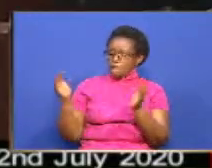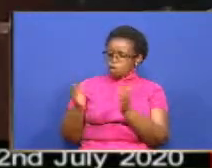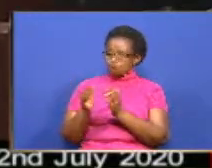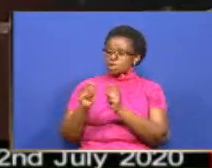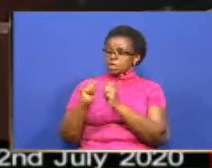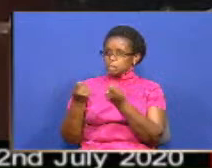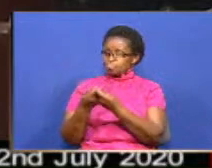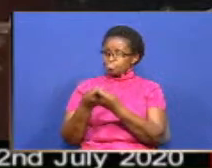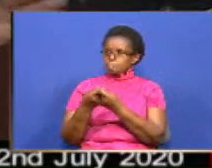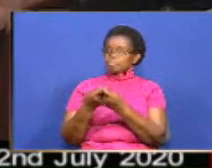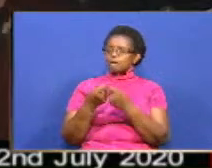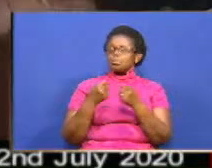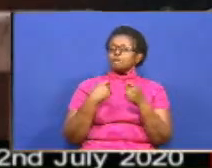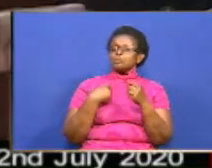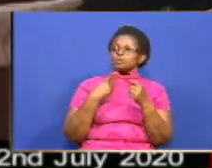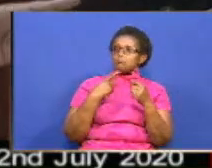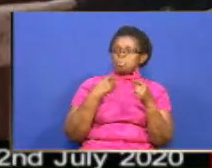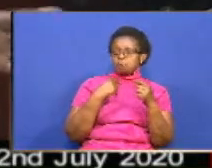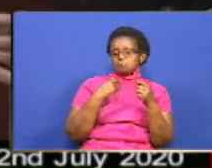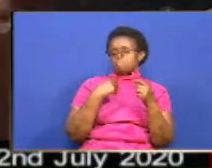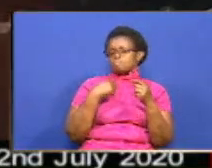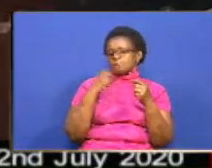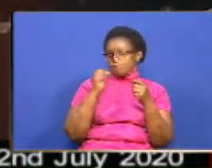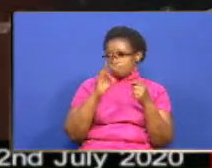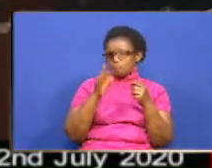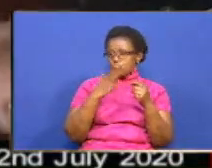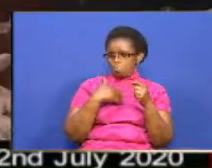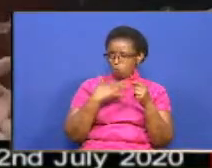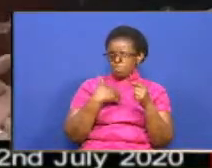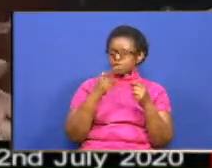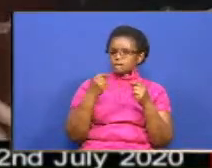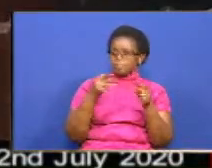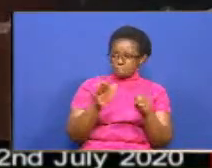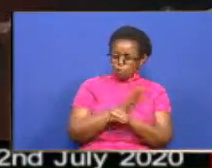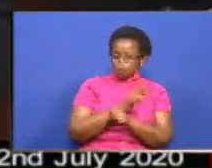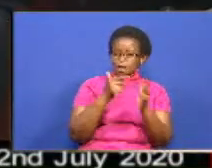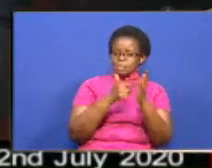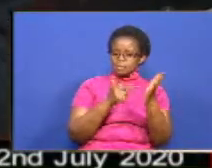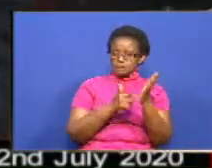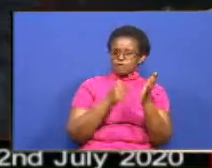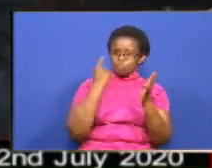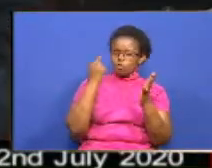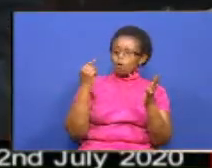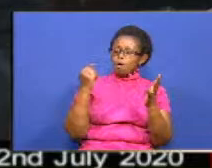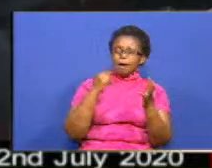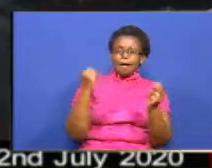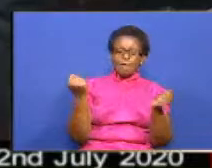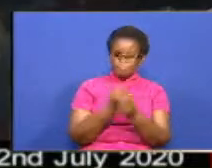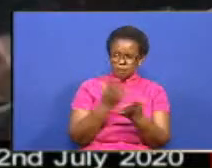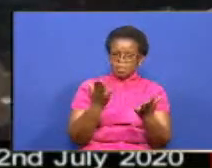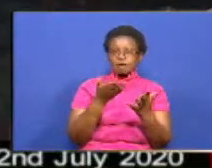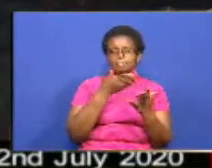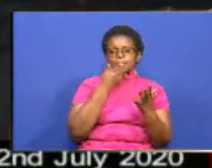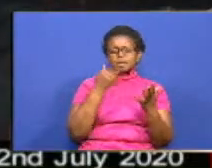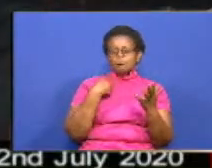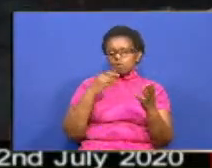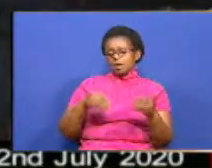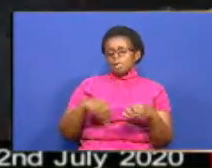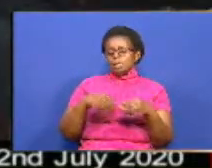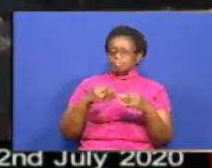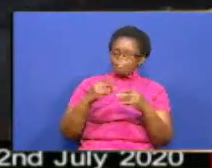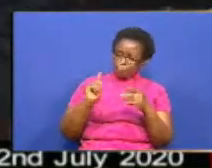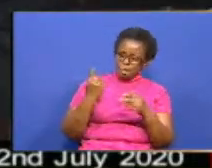So, and to be able to carry the full list for the entire House, it's important that we give room for that